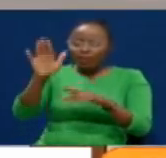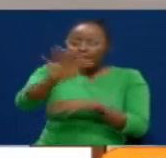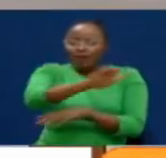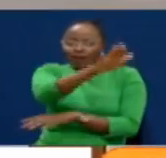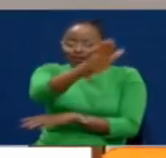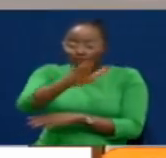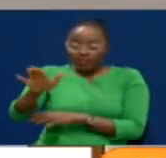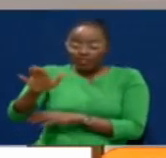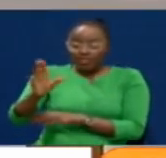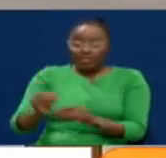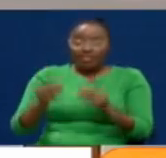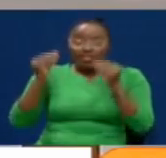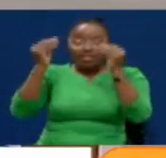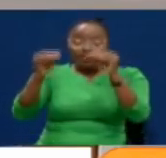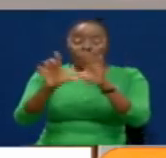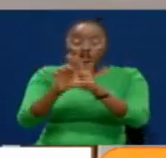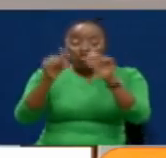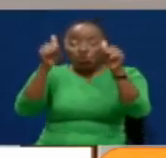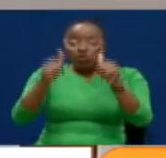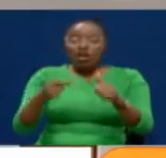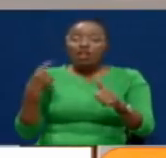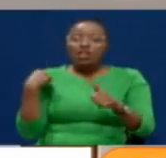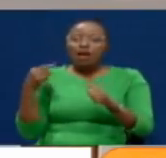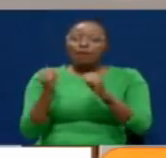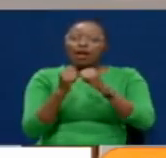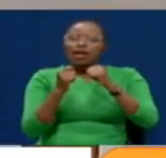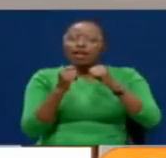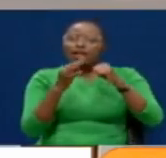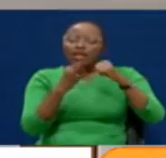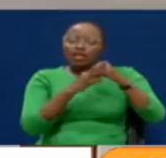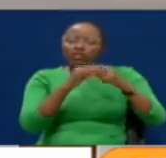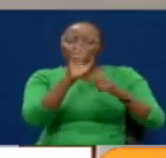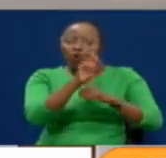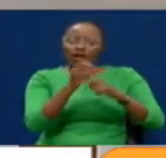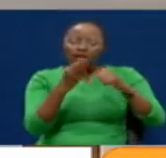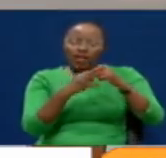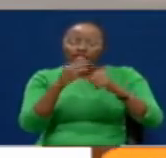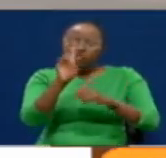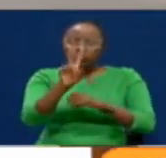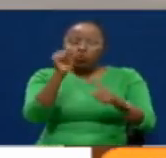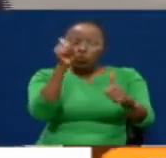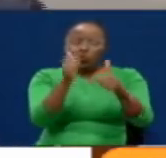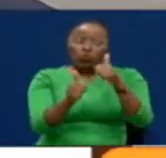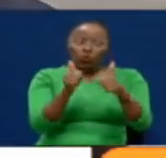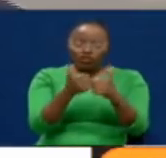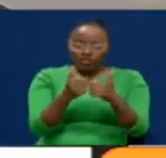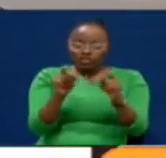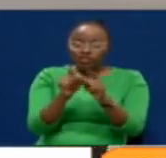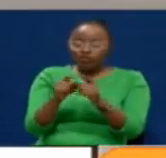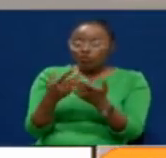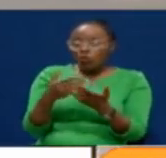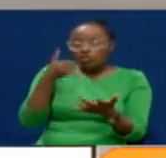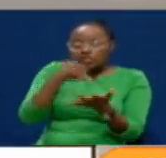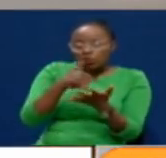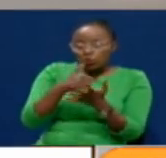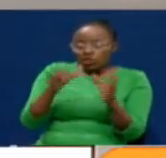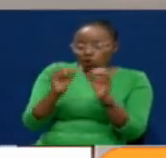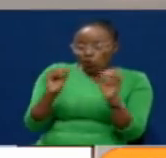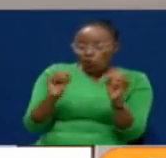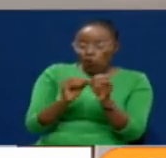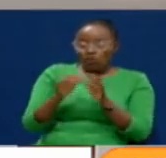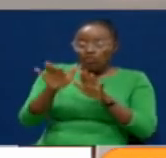Parliament issued legal notice number 81 and 82, which was exempting the rally car